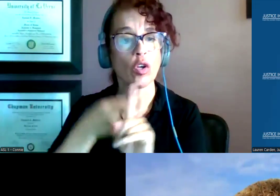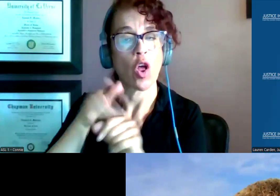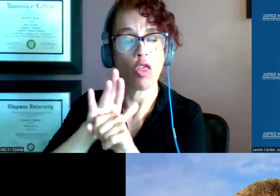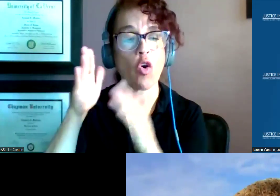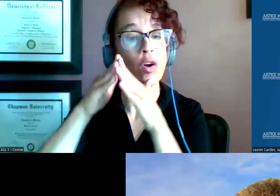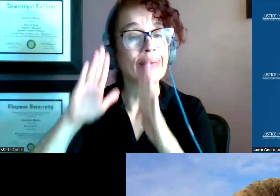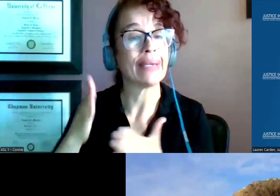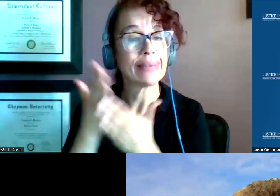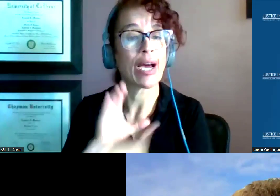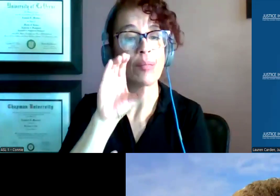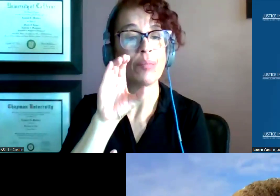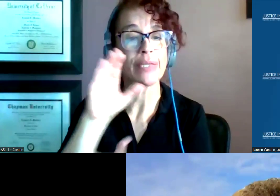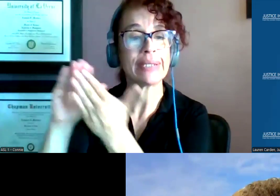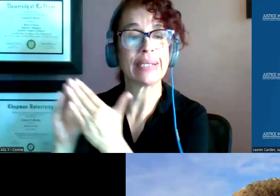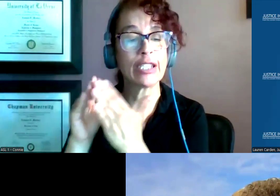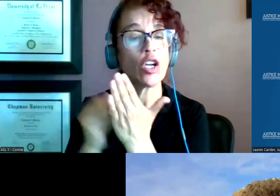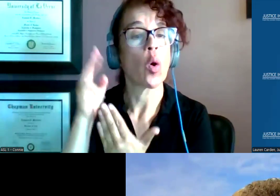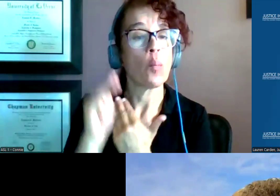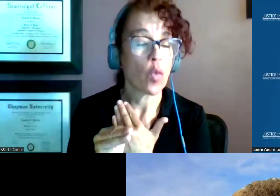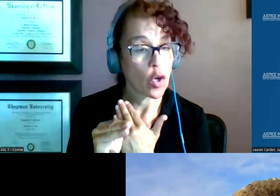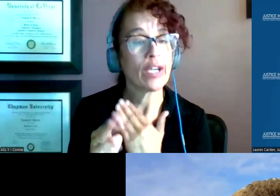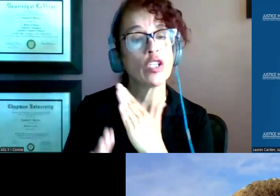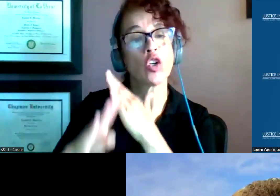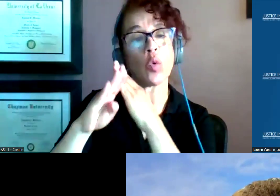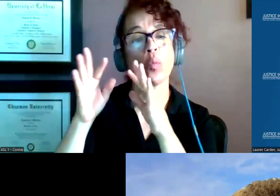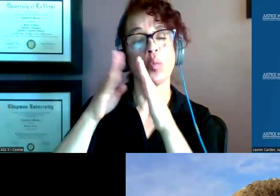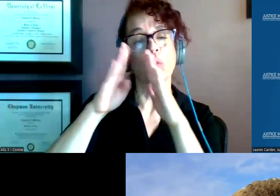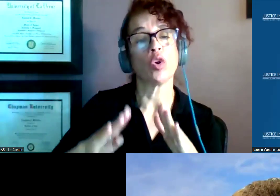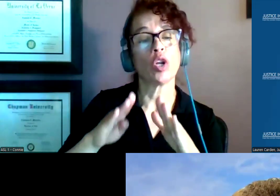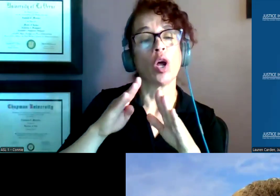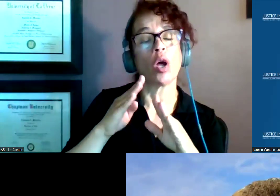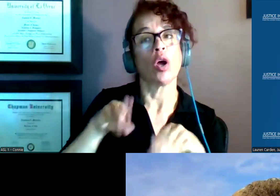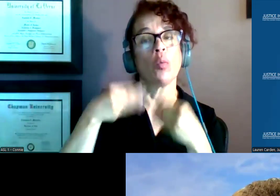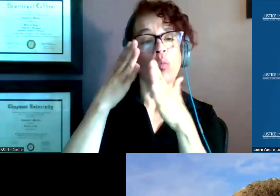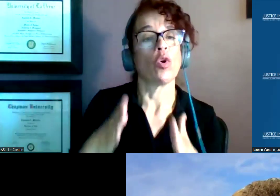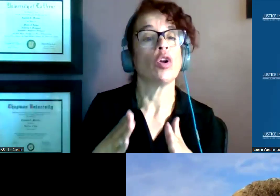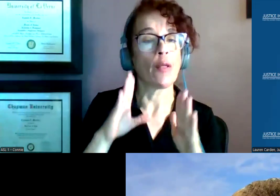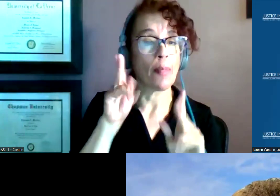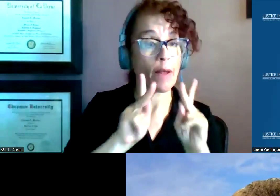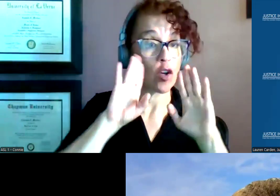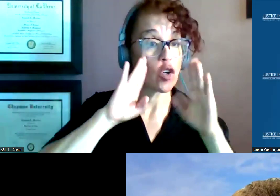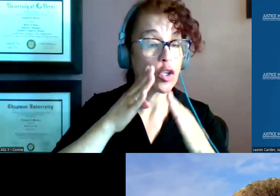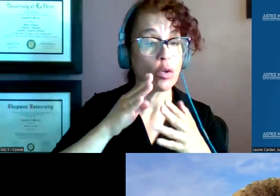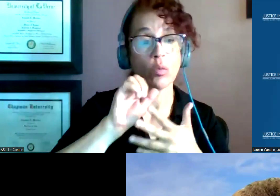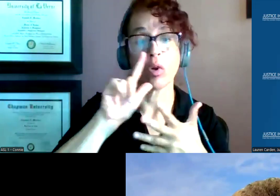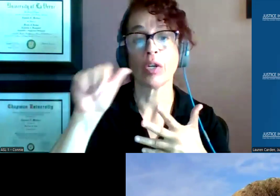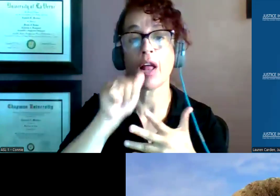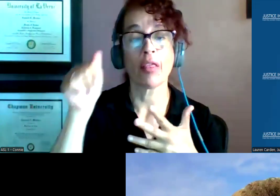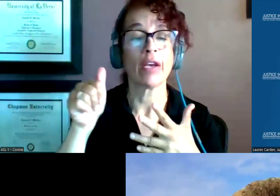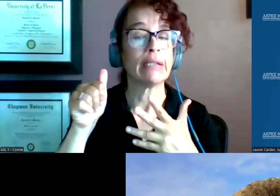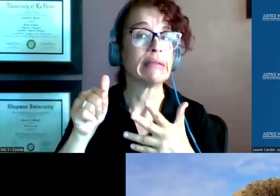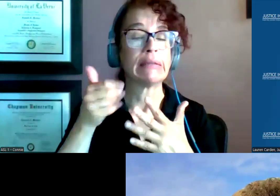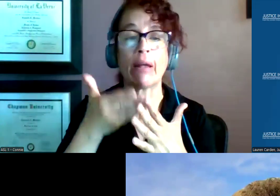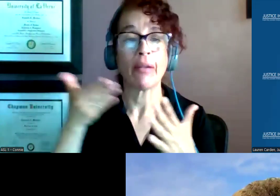housing subsidy programs. So this bill really protects housing providers who want to offer housing to folks with vouchers or other housing